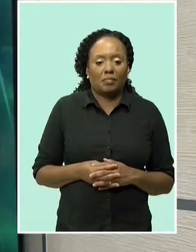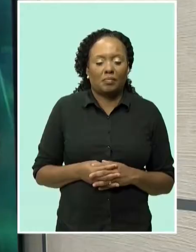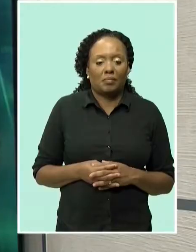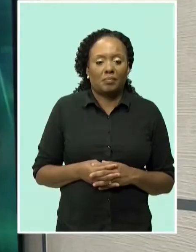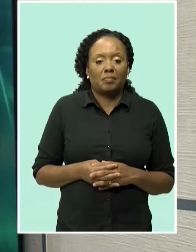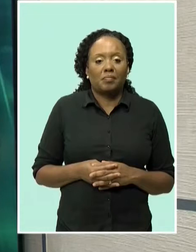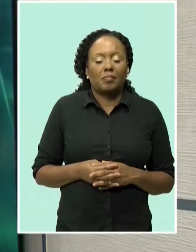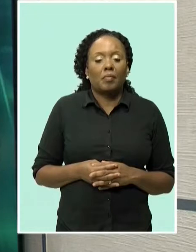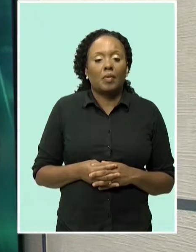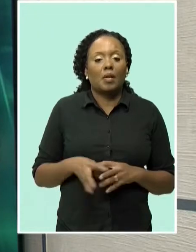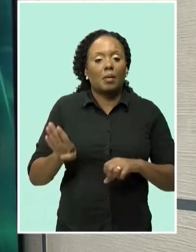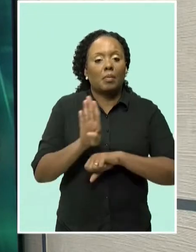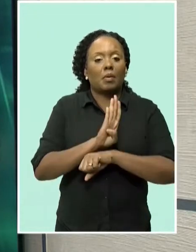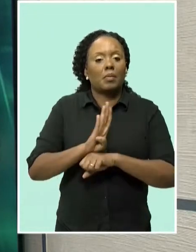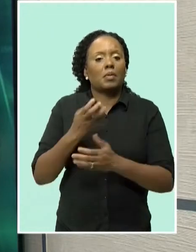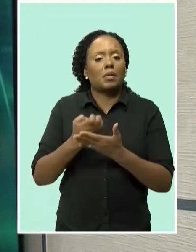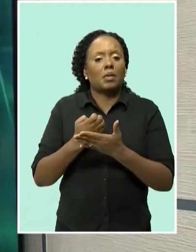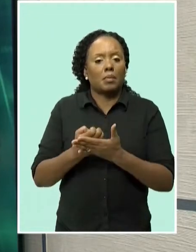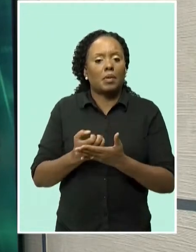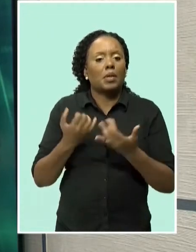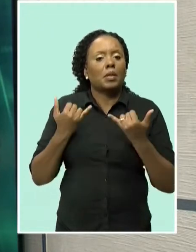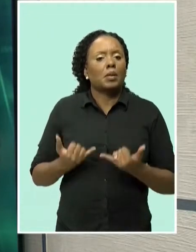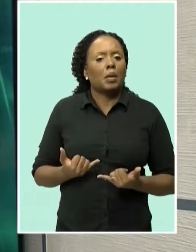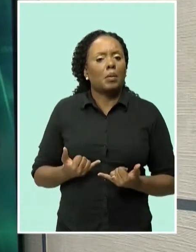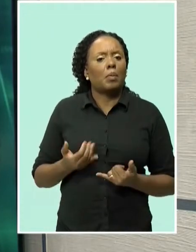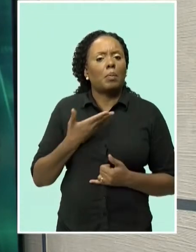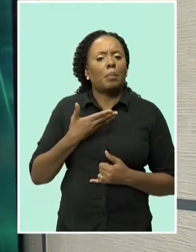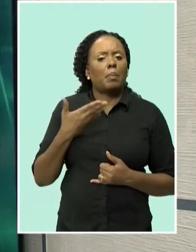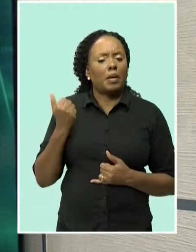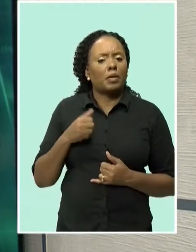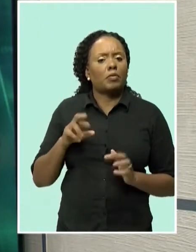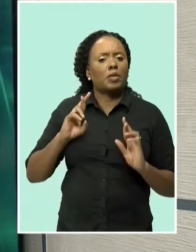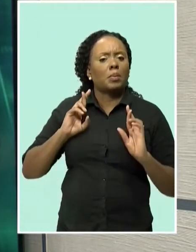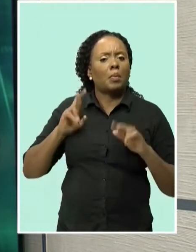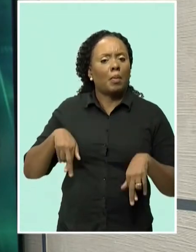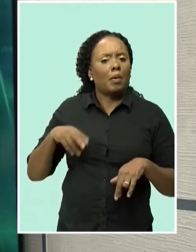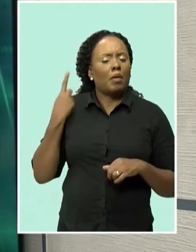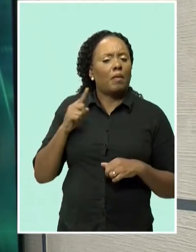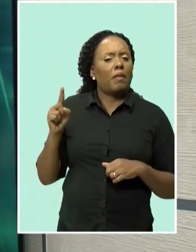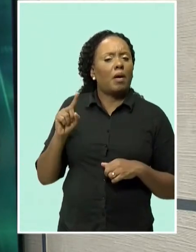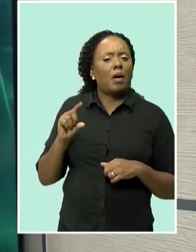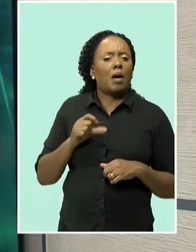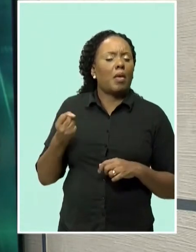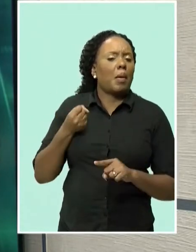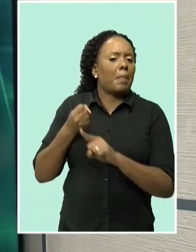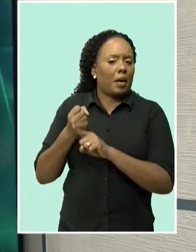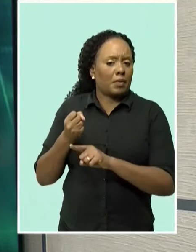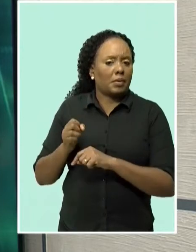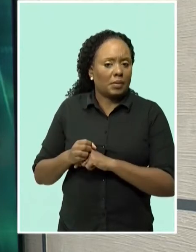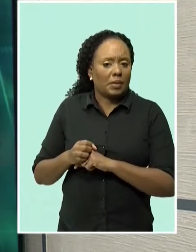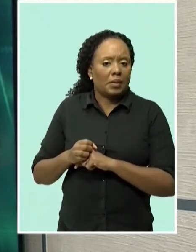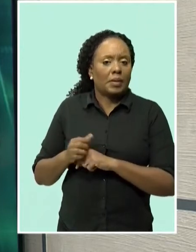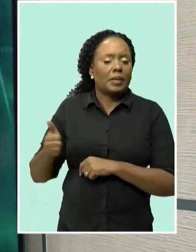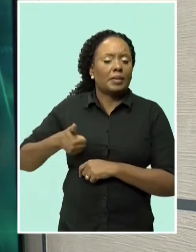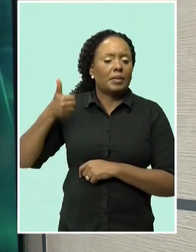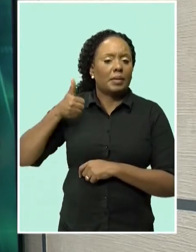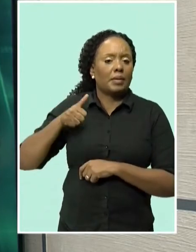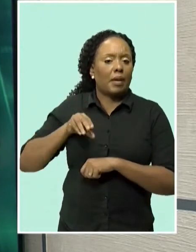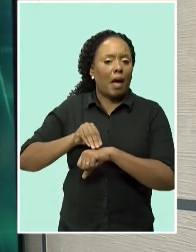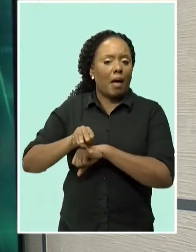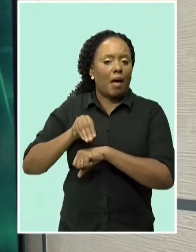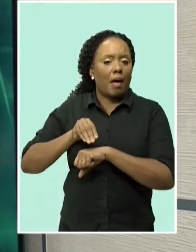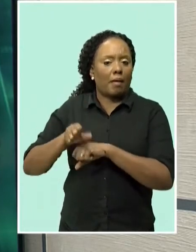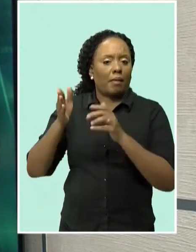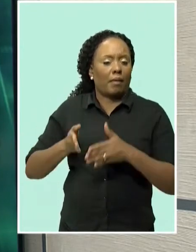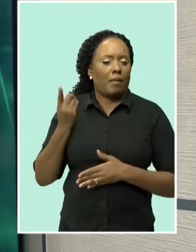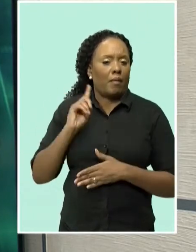The local economy is now in a better position to respond to external shocks. So says Senior Economic Advisor to the Barbados government, Dr. Kevin Greenidge, who has